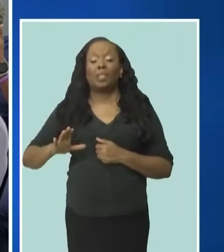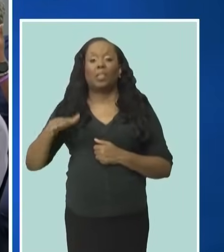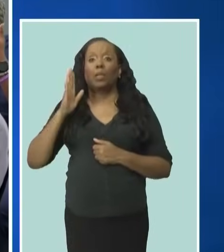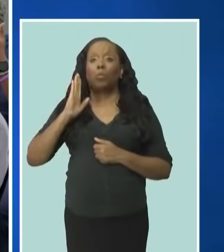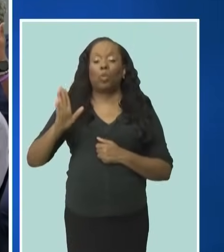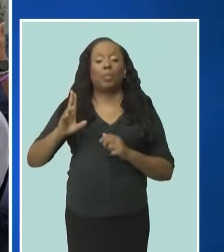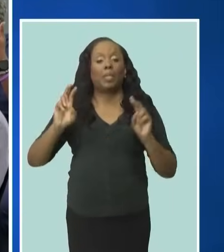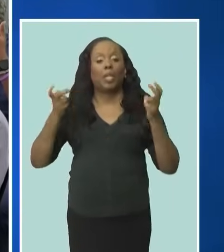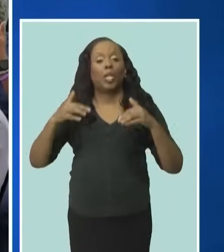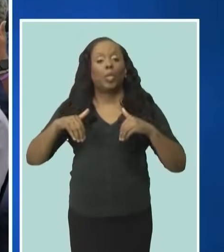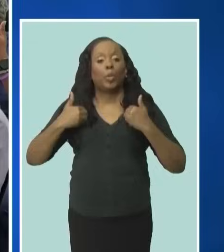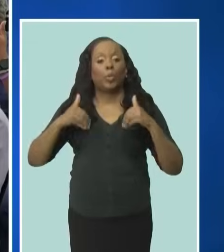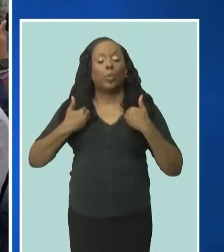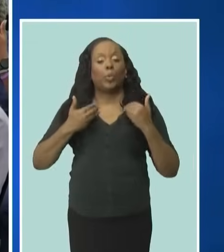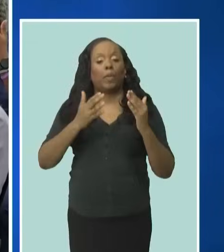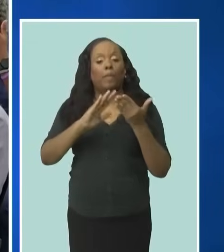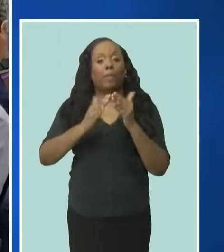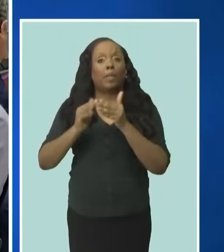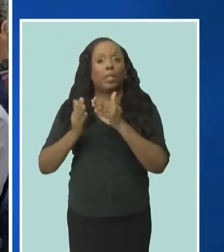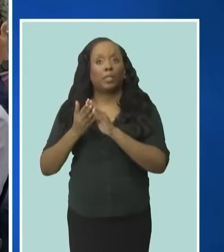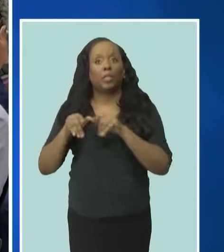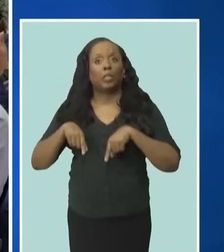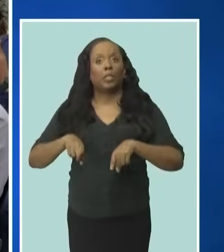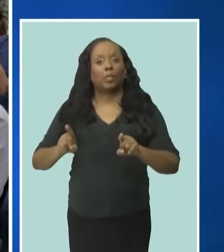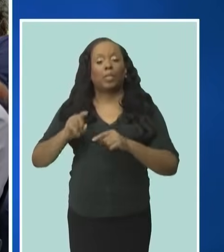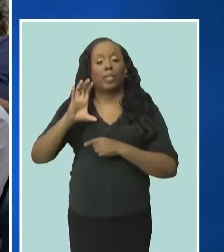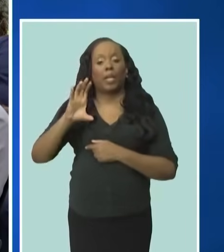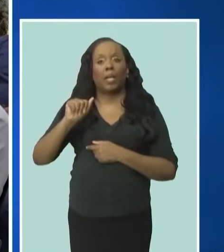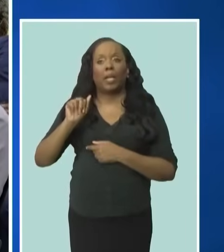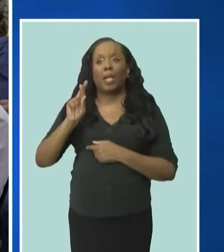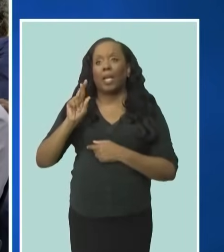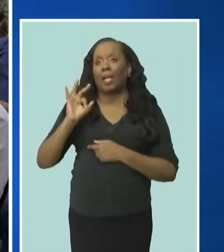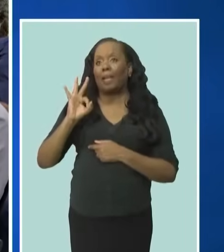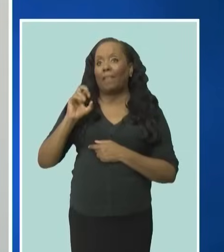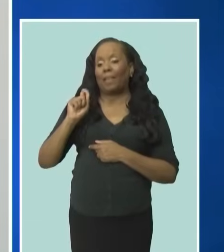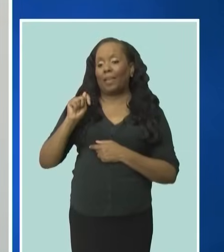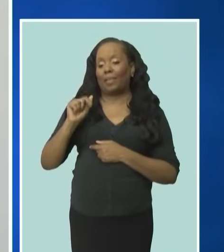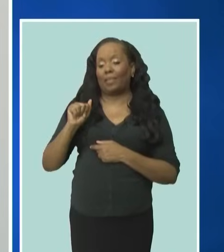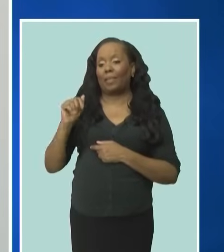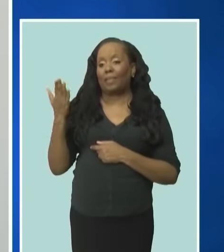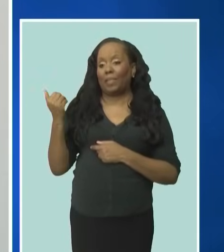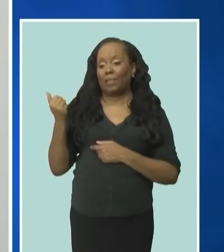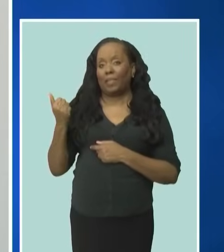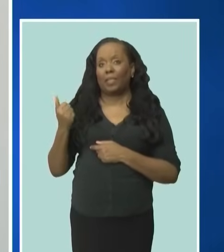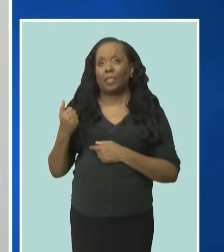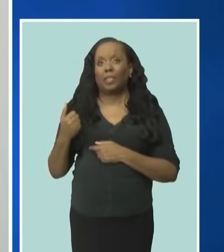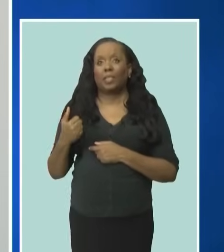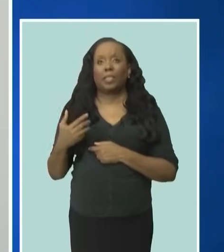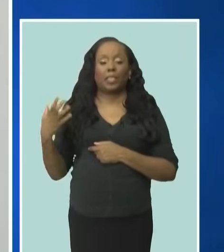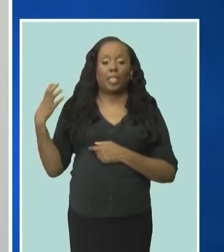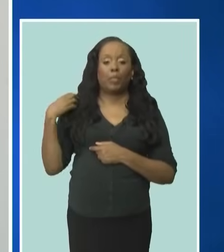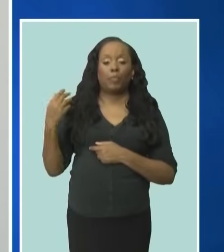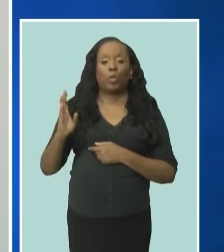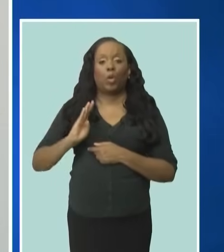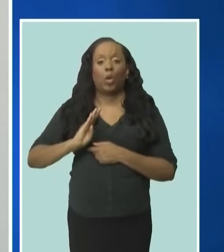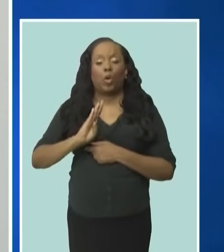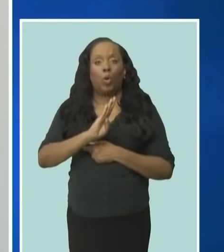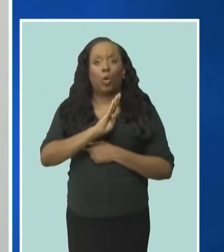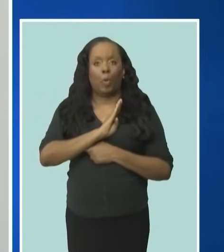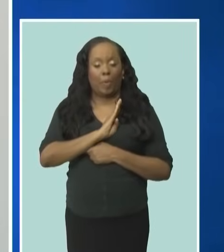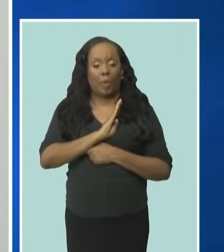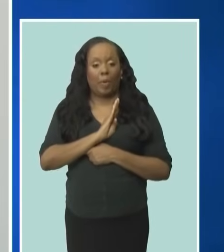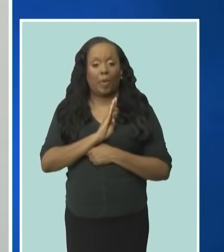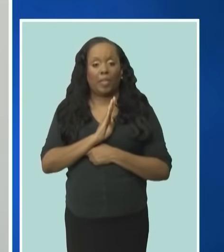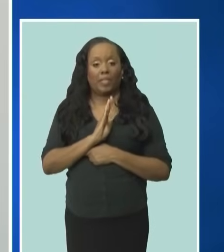youth village during Carifesta 15. Chair of the Board of Management of the Barbados Community College, Dr. the Honorable